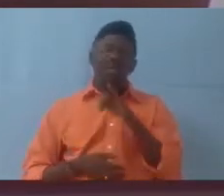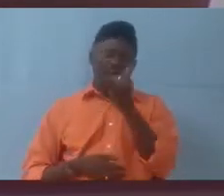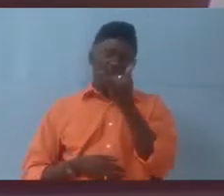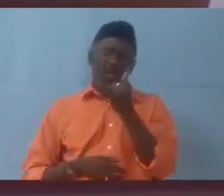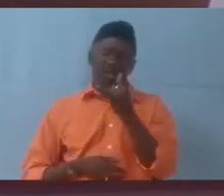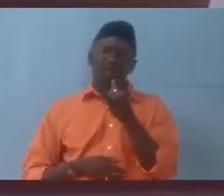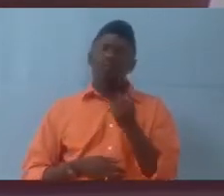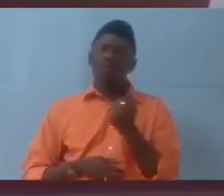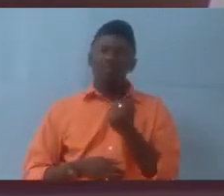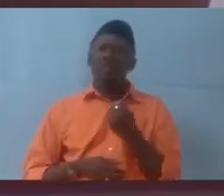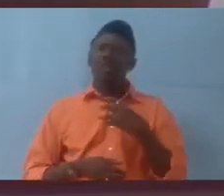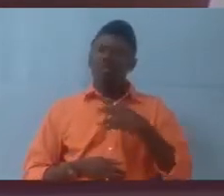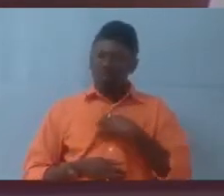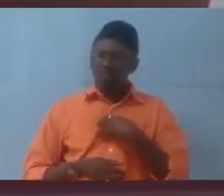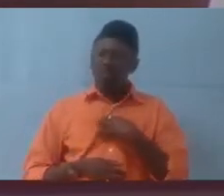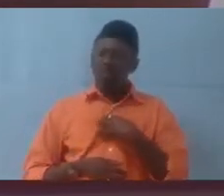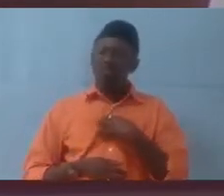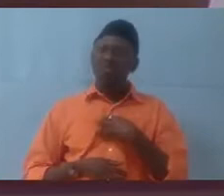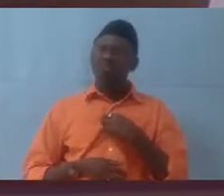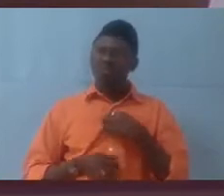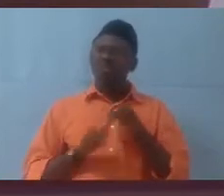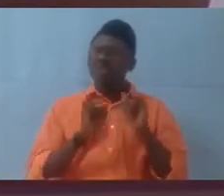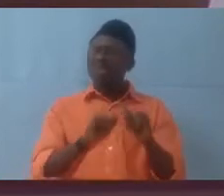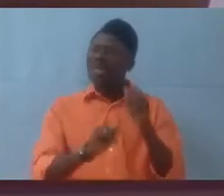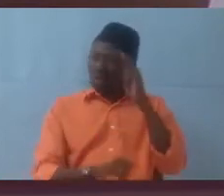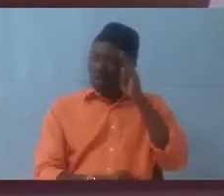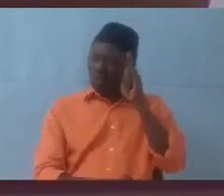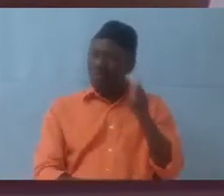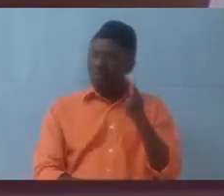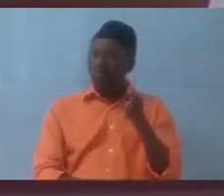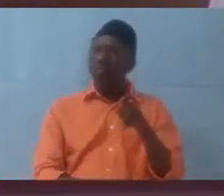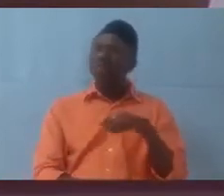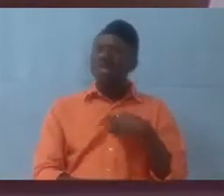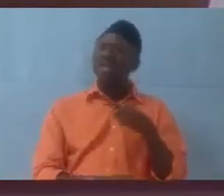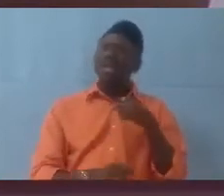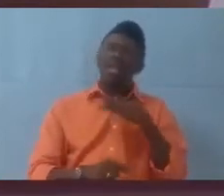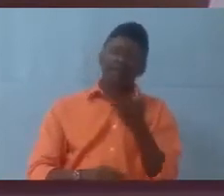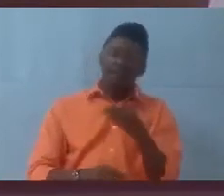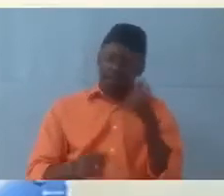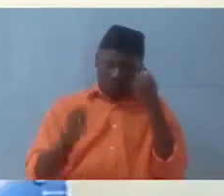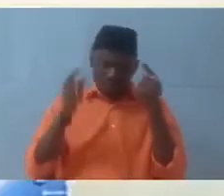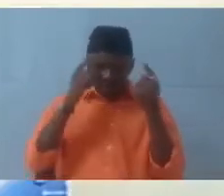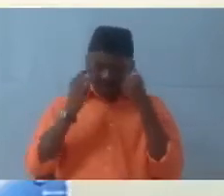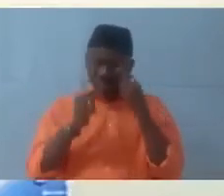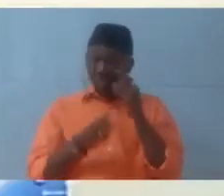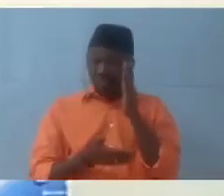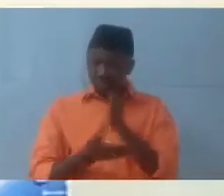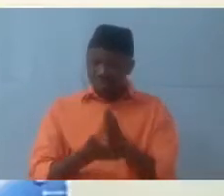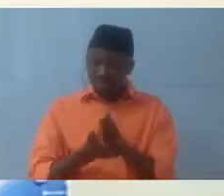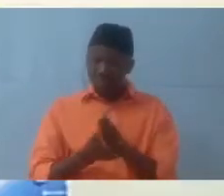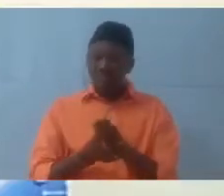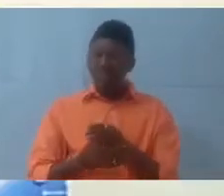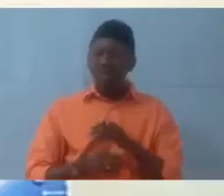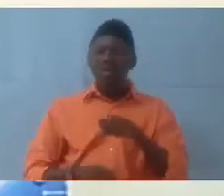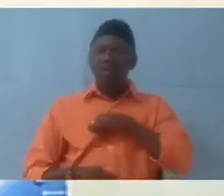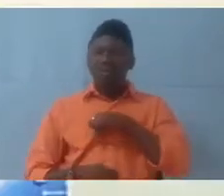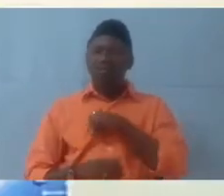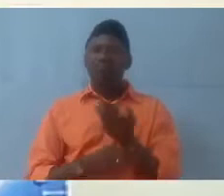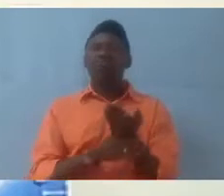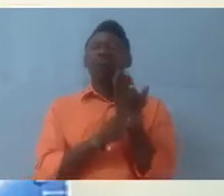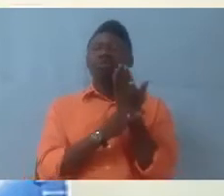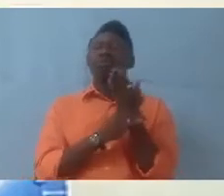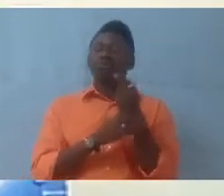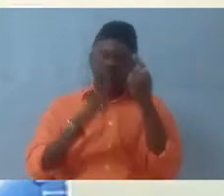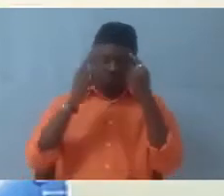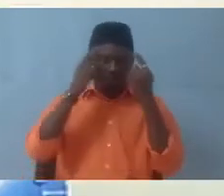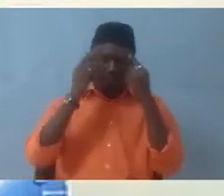ndax ina la won nak pour ma nekkon ci kër gi. So that if their worries were real, then I would have been the one to face the consequences. Ndax bu